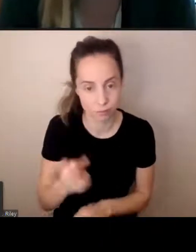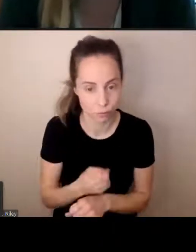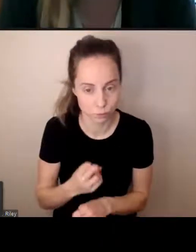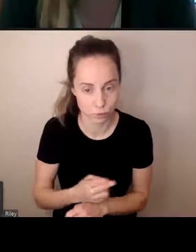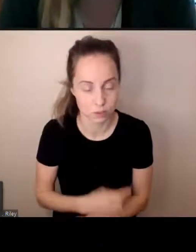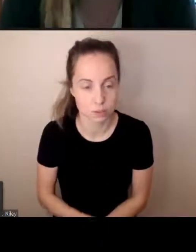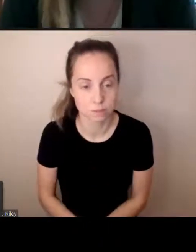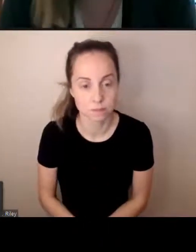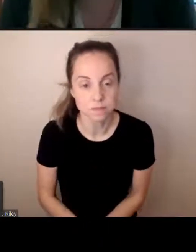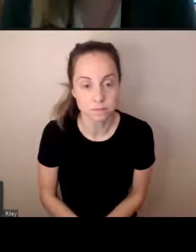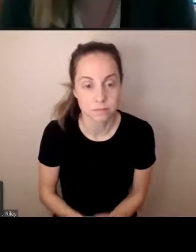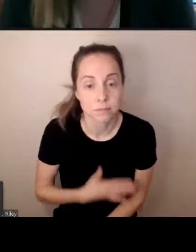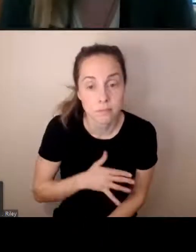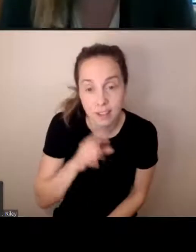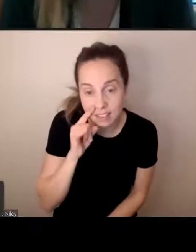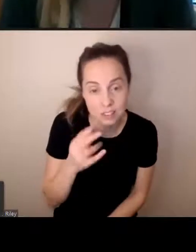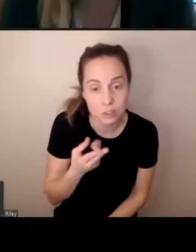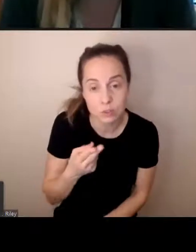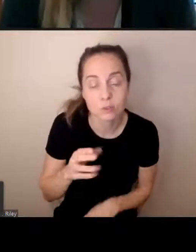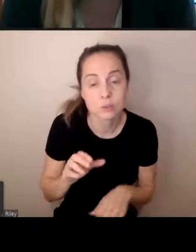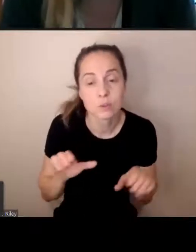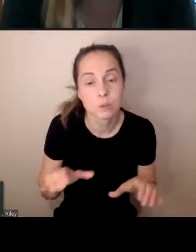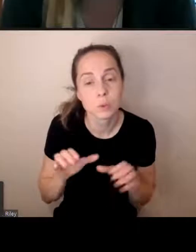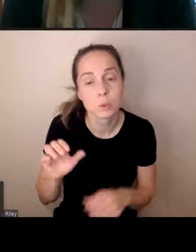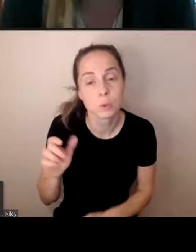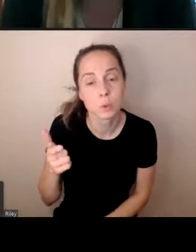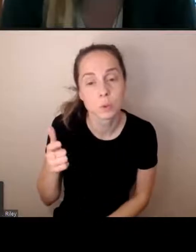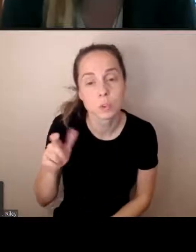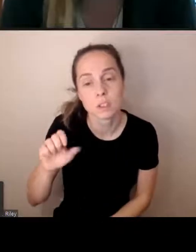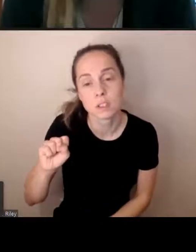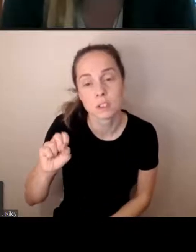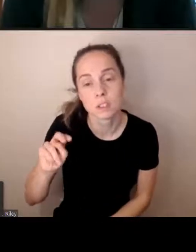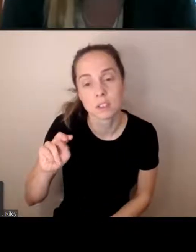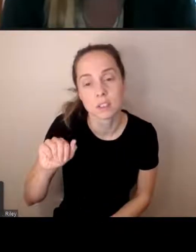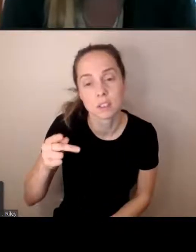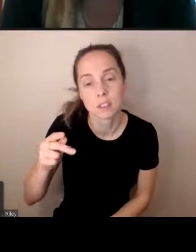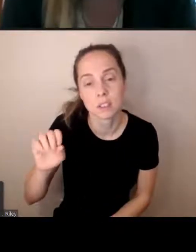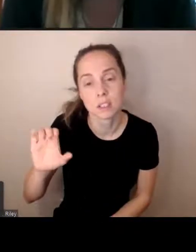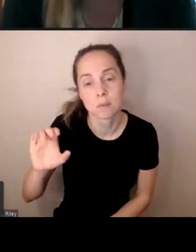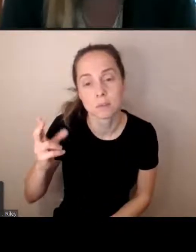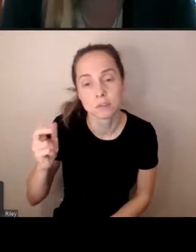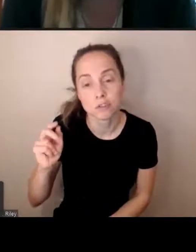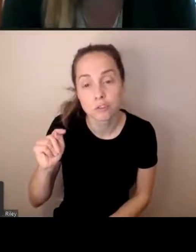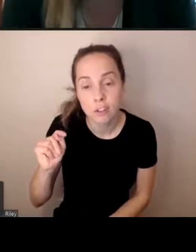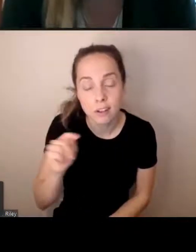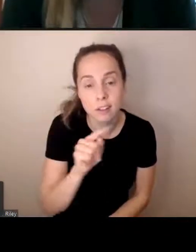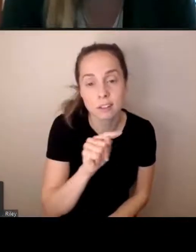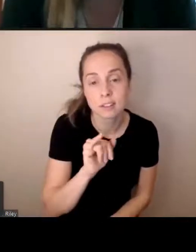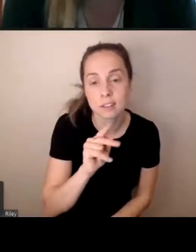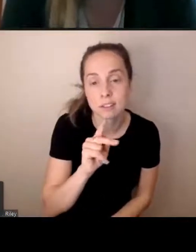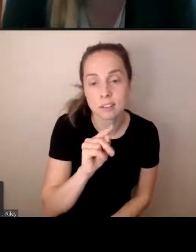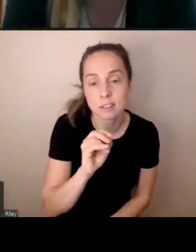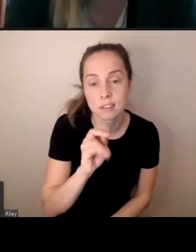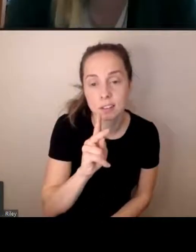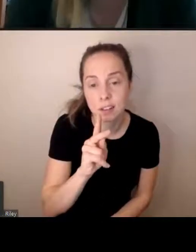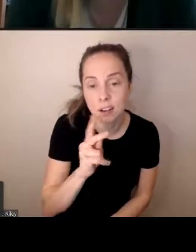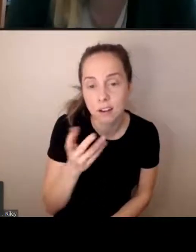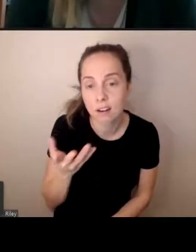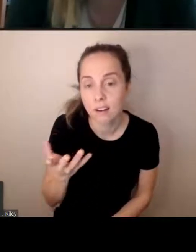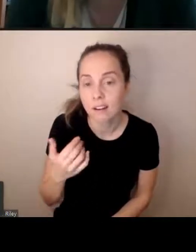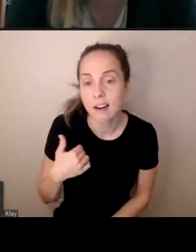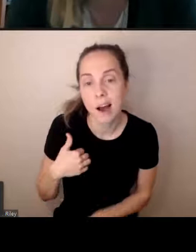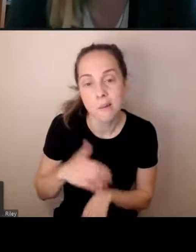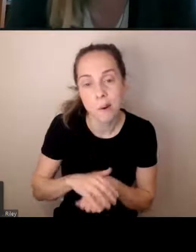did things like Snapchat that I didn't really understand what it was, or TikTok. So I'm on kind of the old people platforms